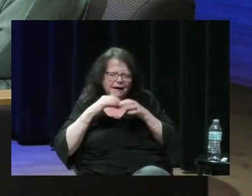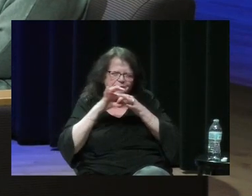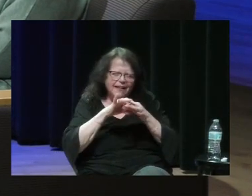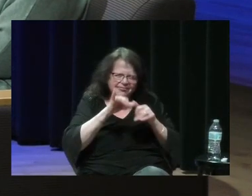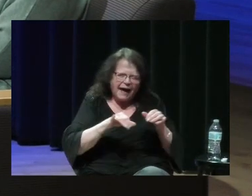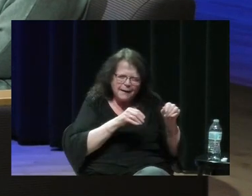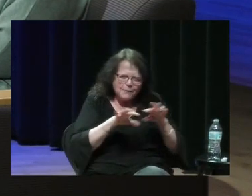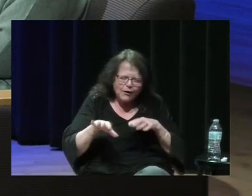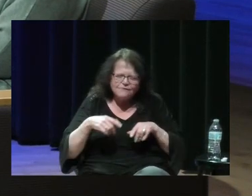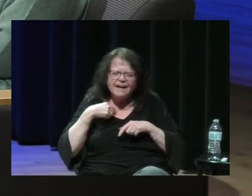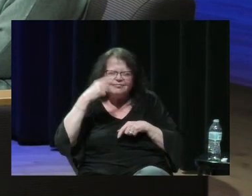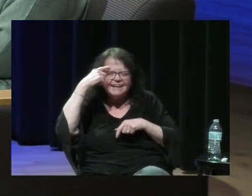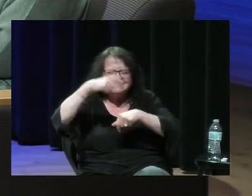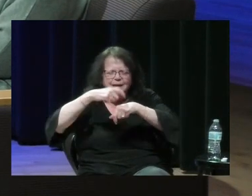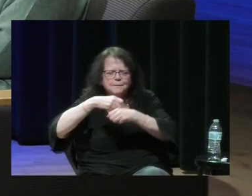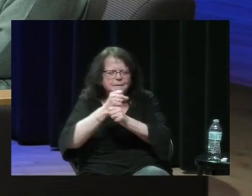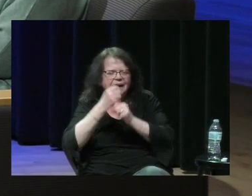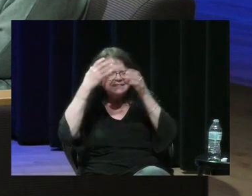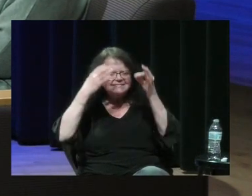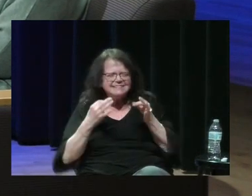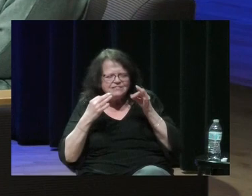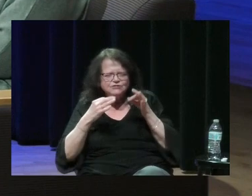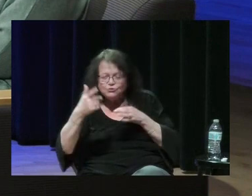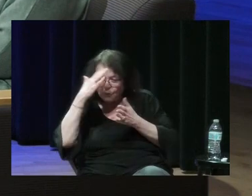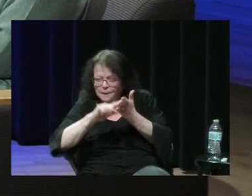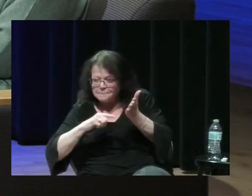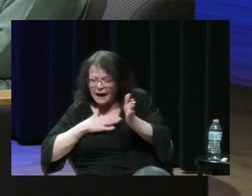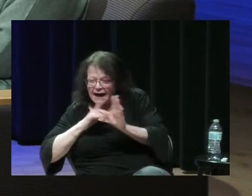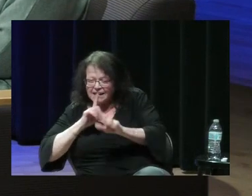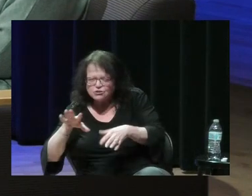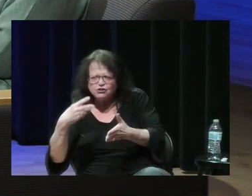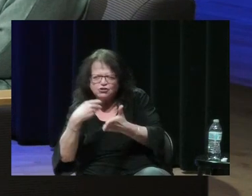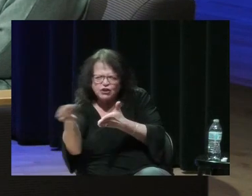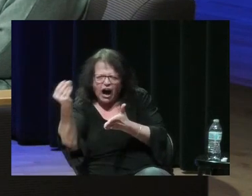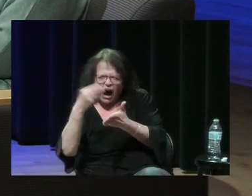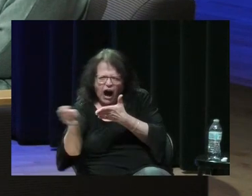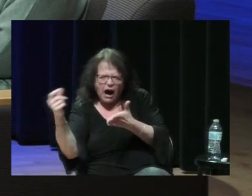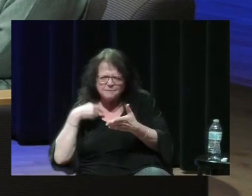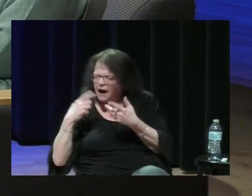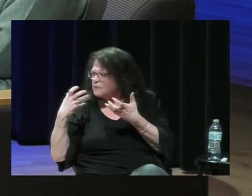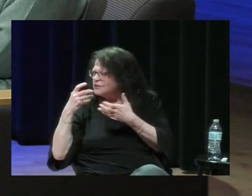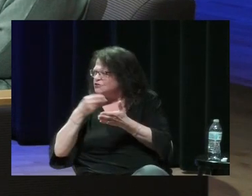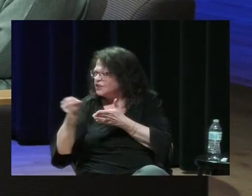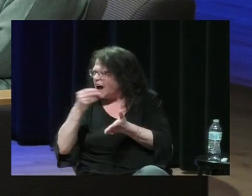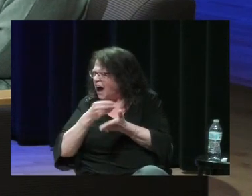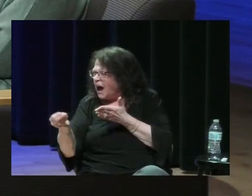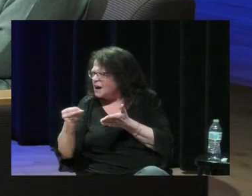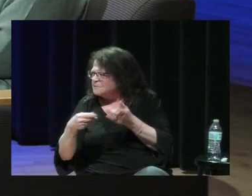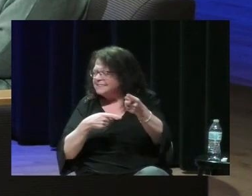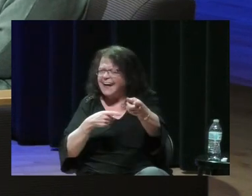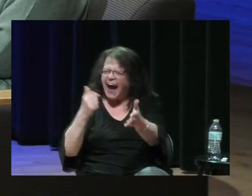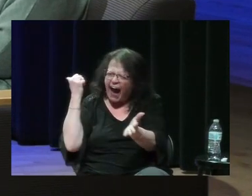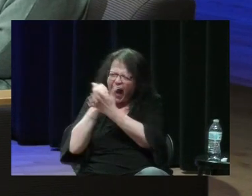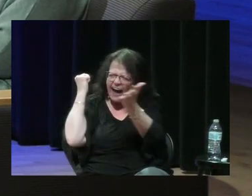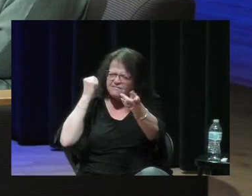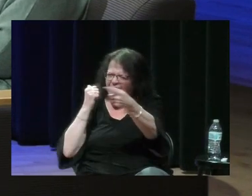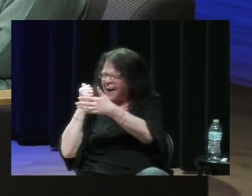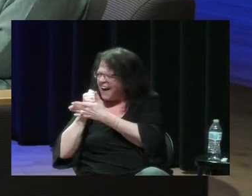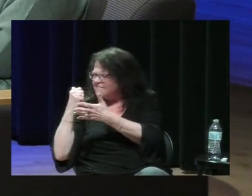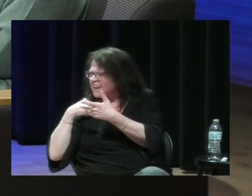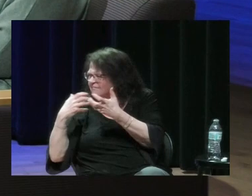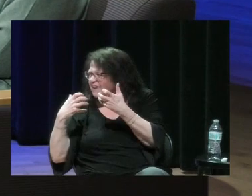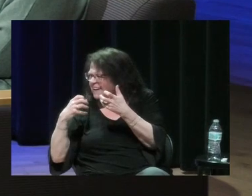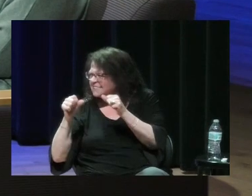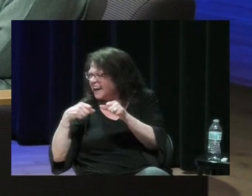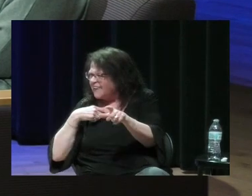a decision. What do I want this to be for me? And you know what my answer is? Shopping. I like to shop on social media. I don't want to do anything